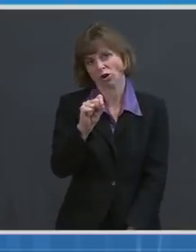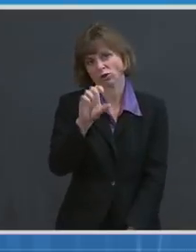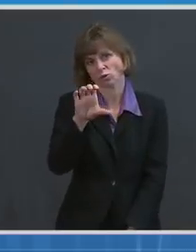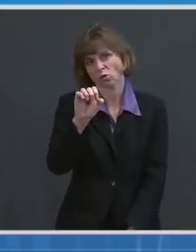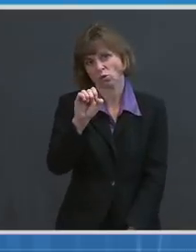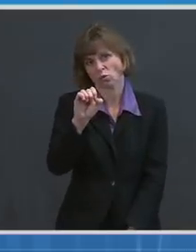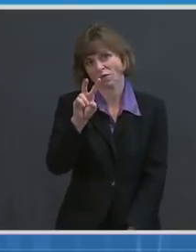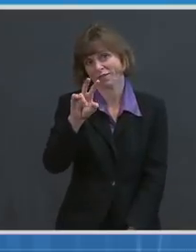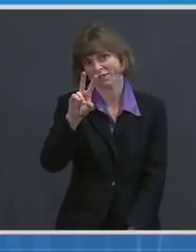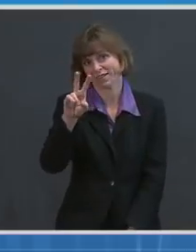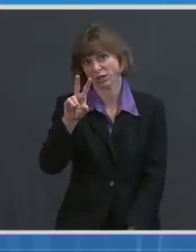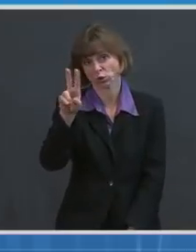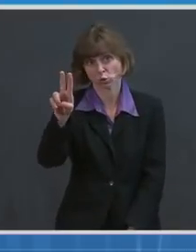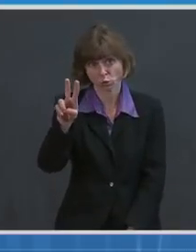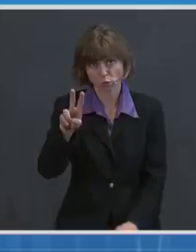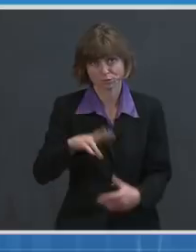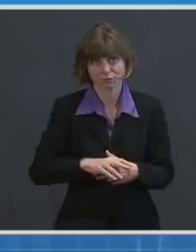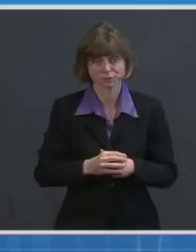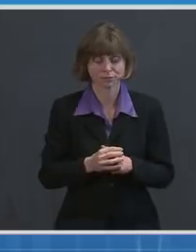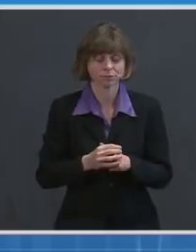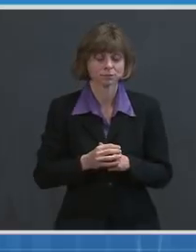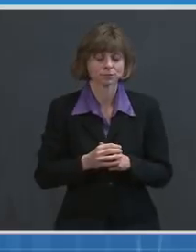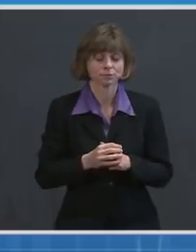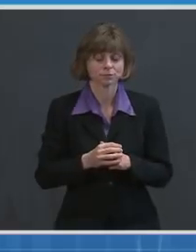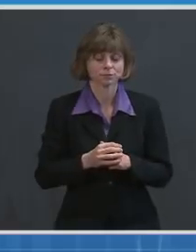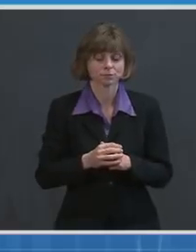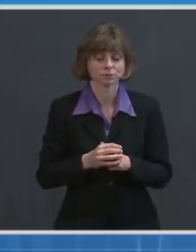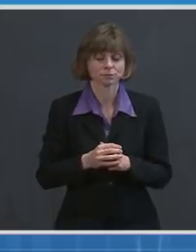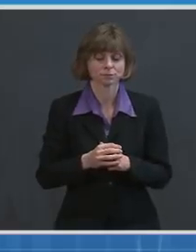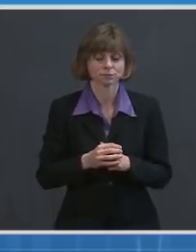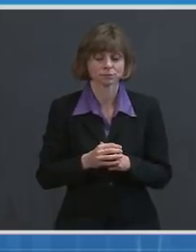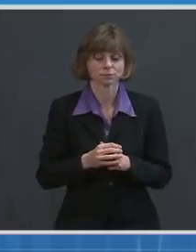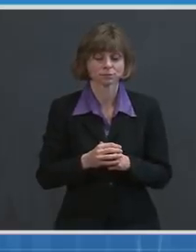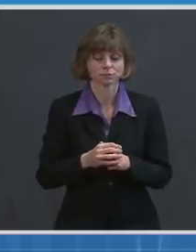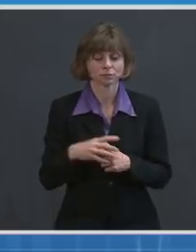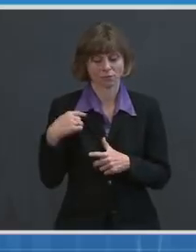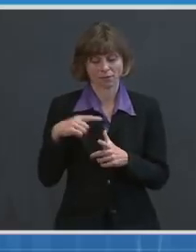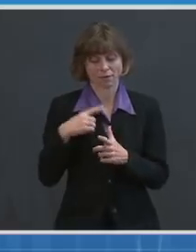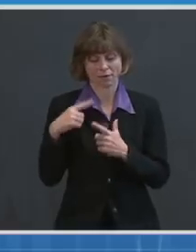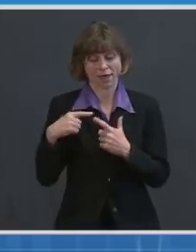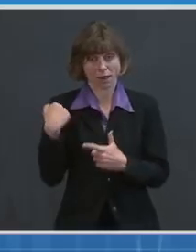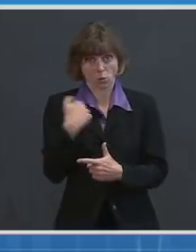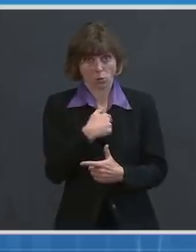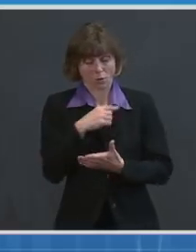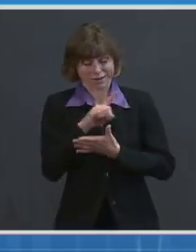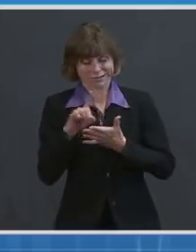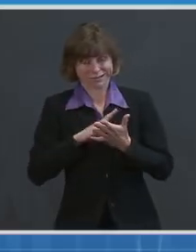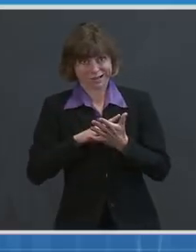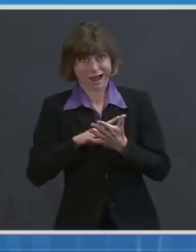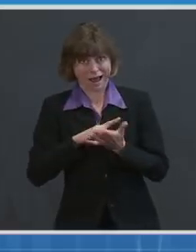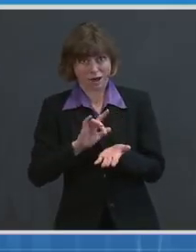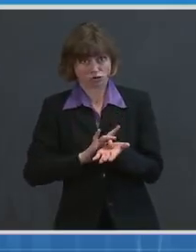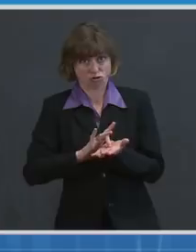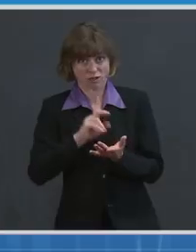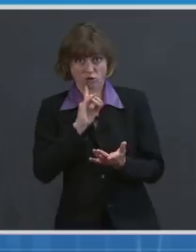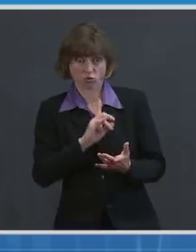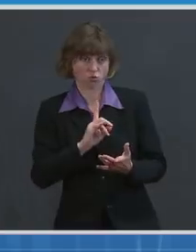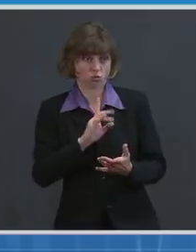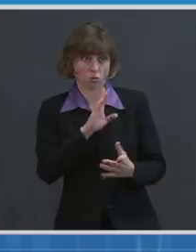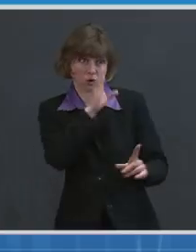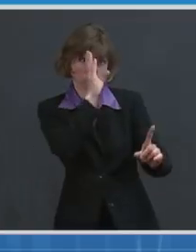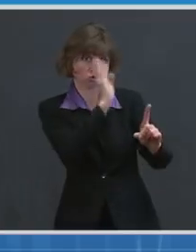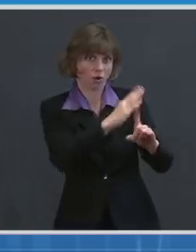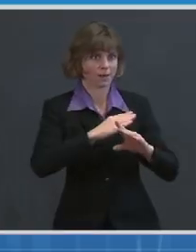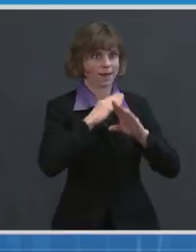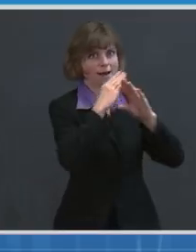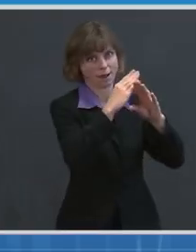SARS-CoV-2, and then to design drugs to directly inhibit that vulnerable target. Next